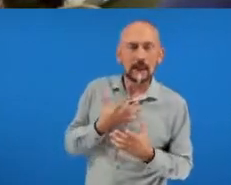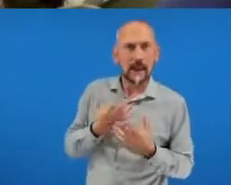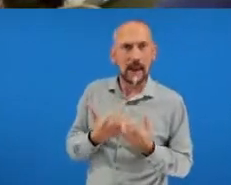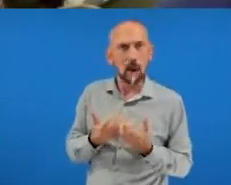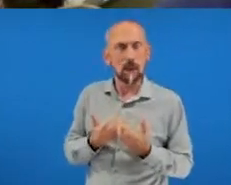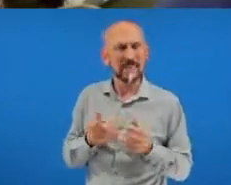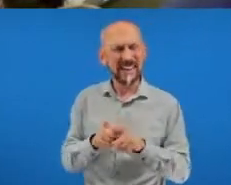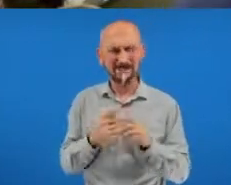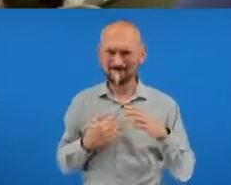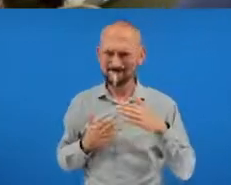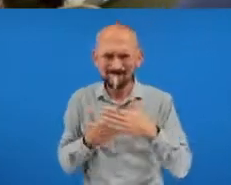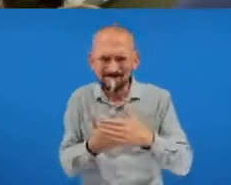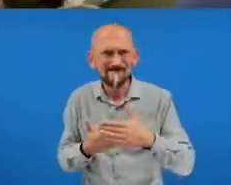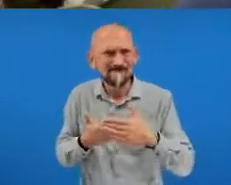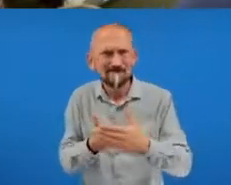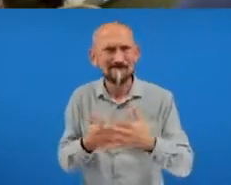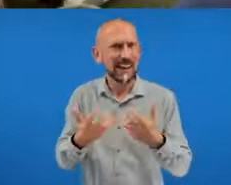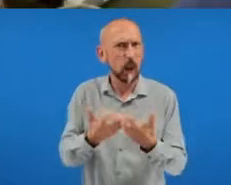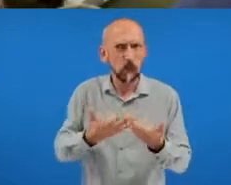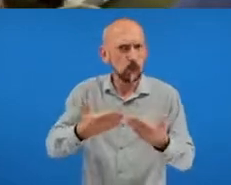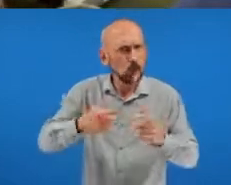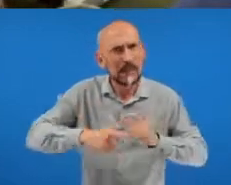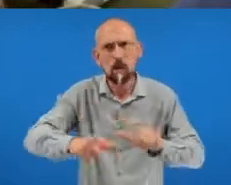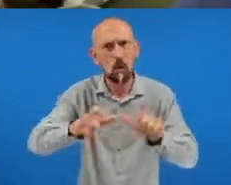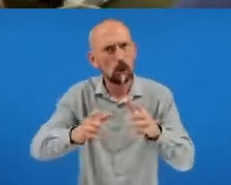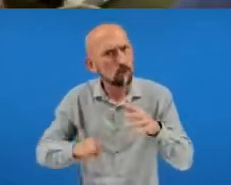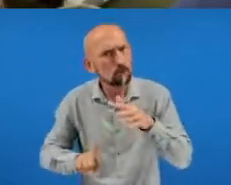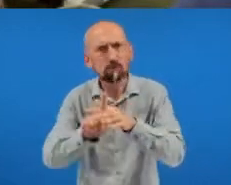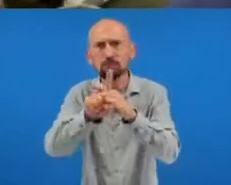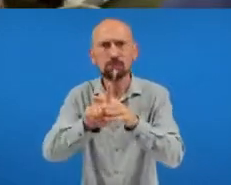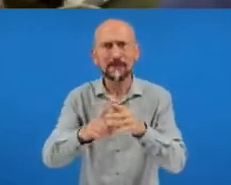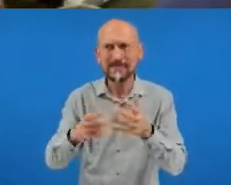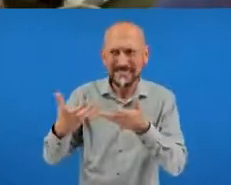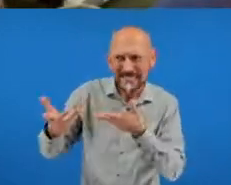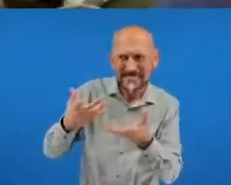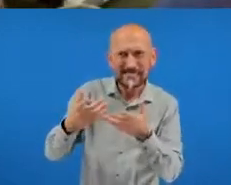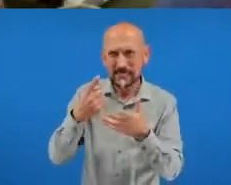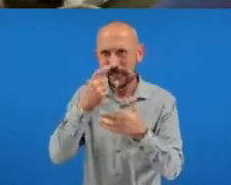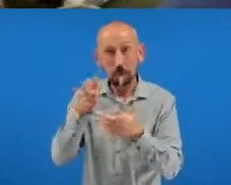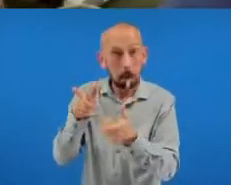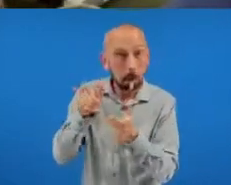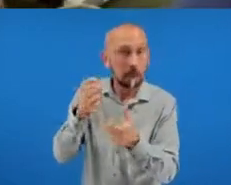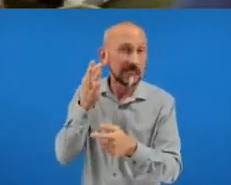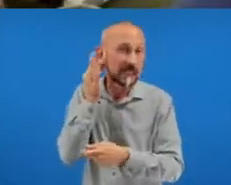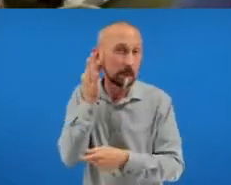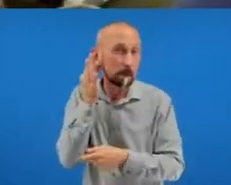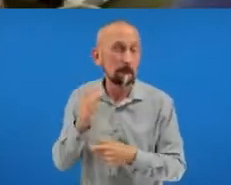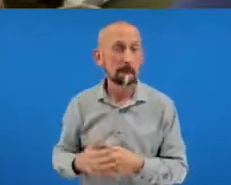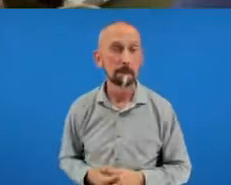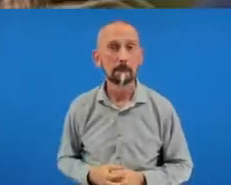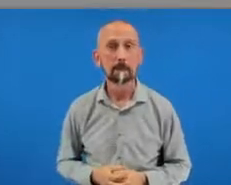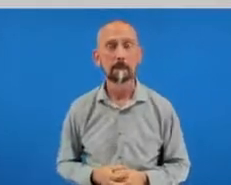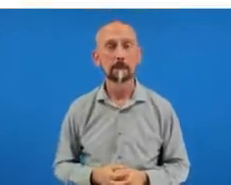further beyond this, and sharing tips in that way.